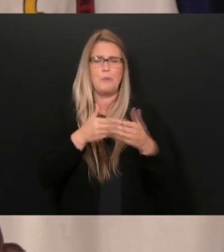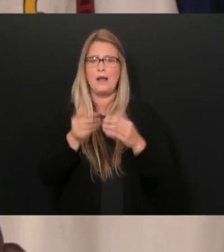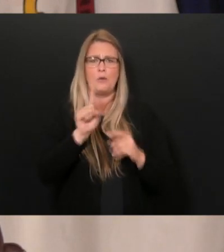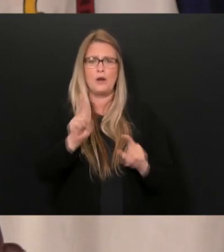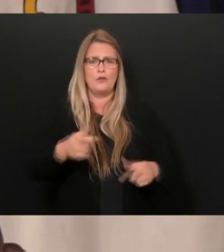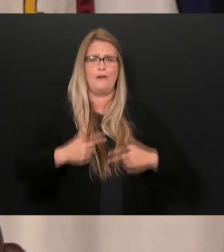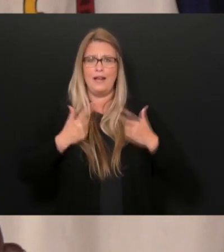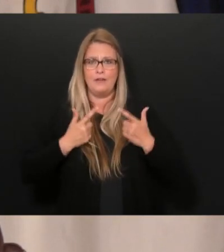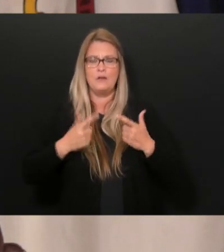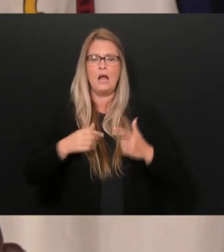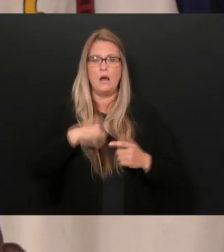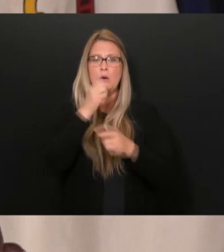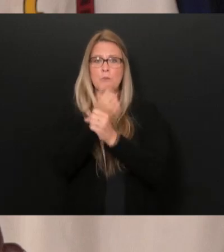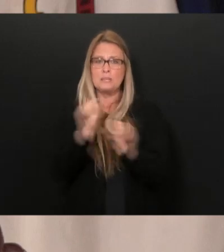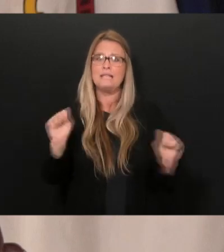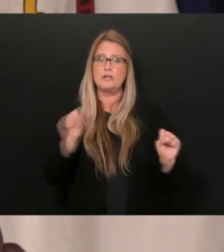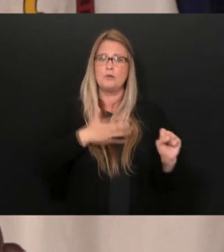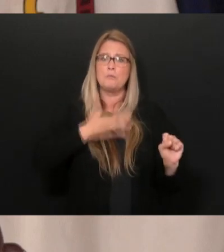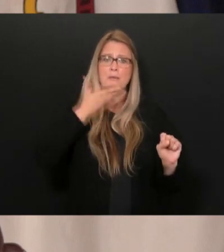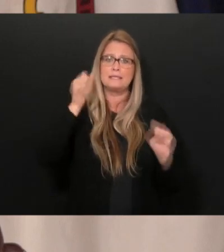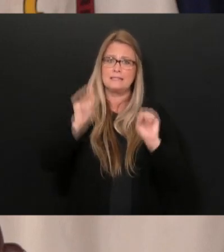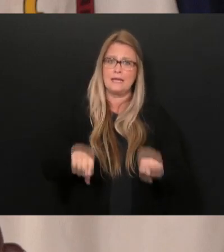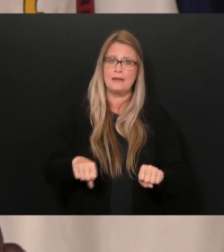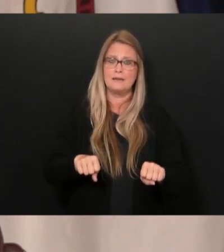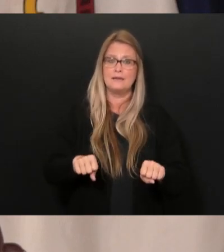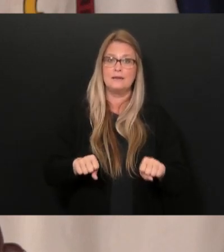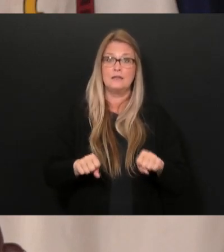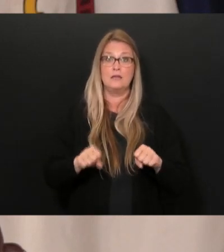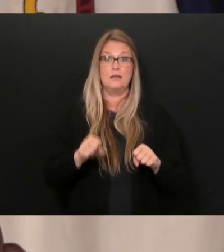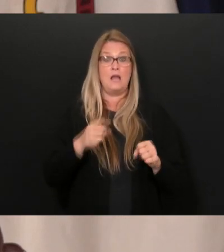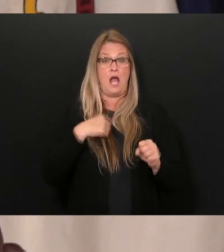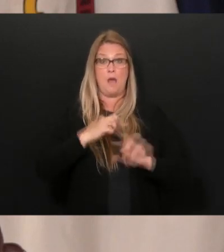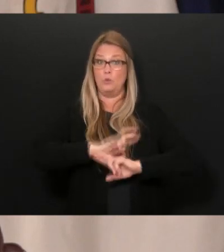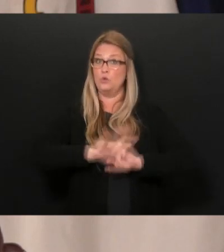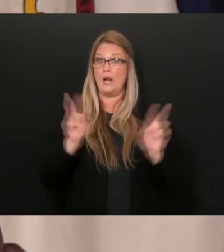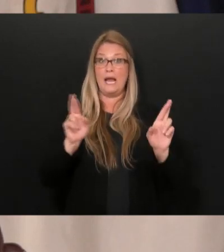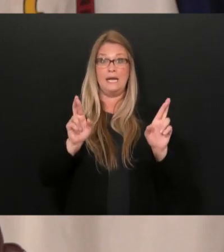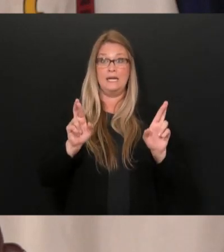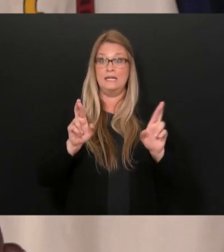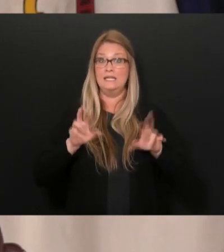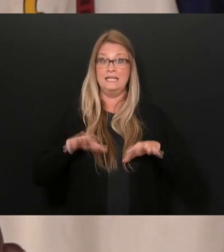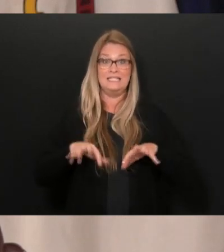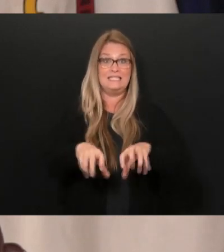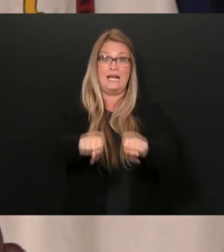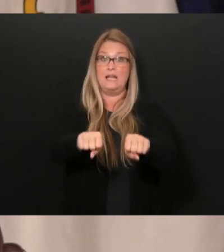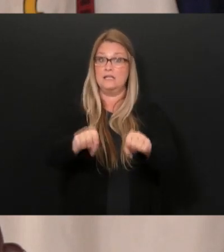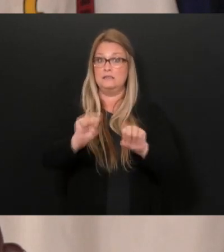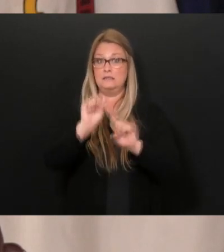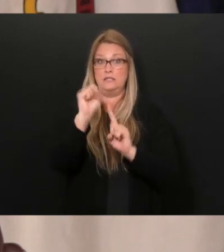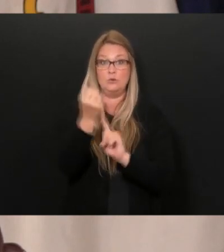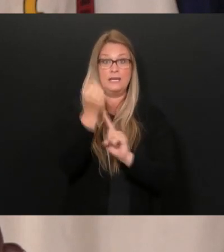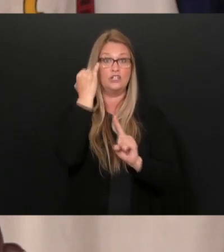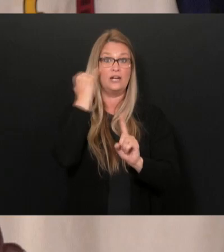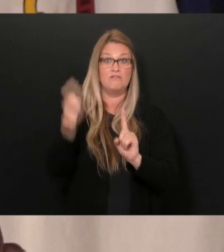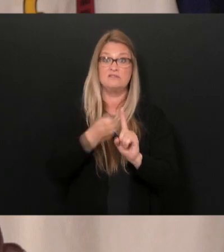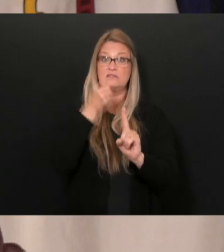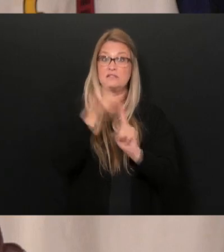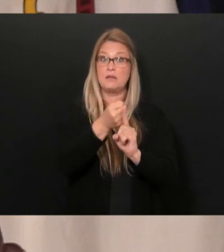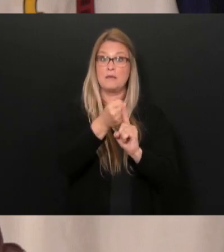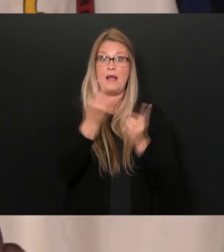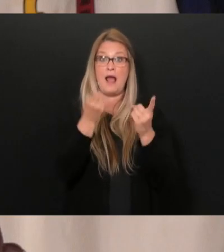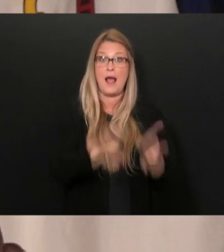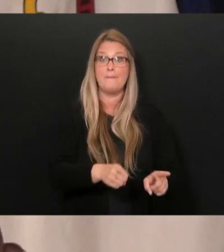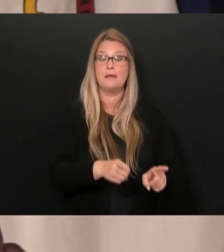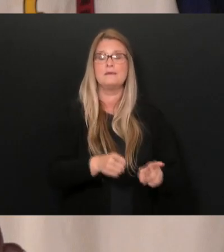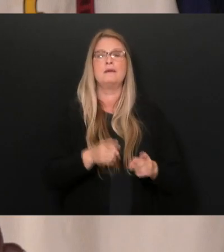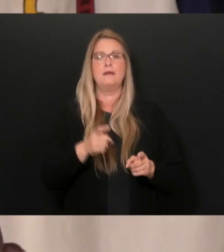best of our abilities. We're going to be ready to take over a situation if it gets bad, if we have some kind of outbreak or